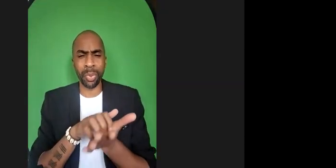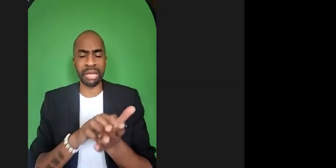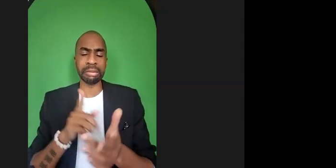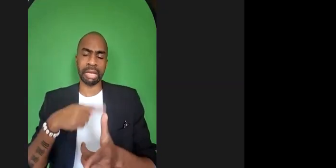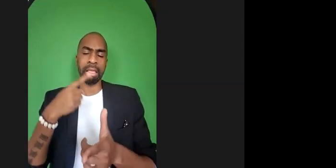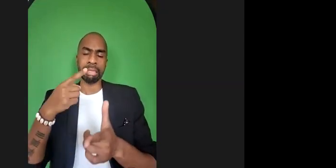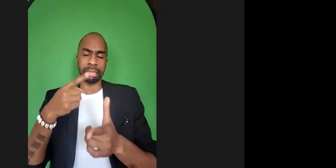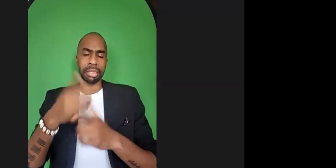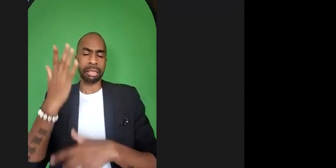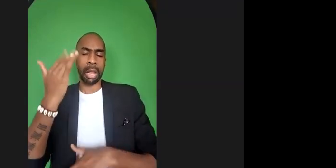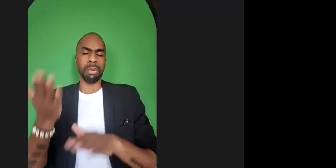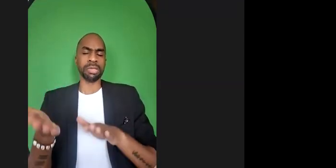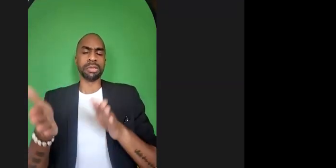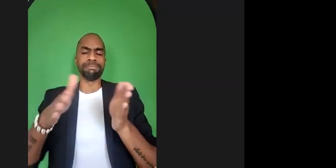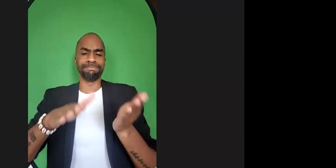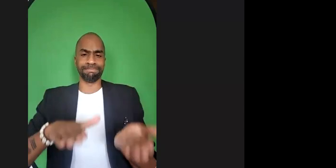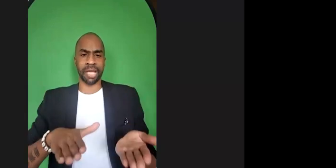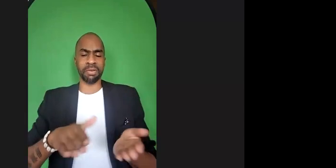within a few years of diagnosis.